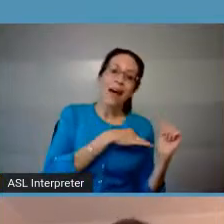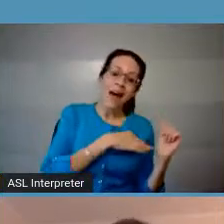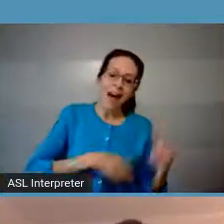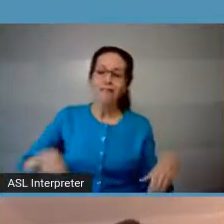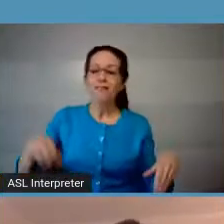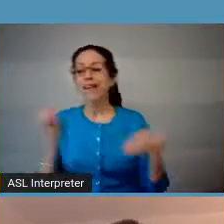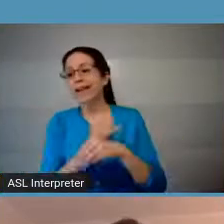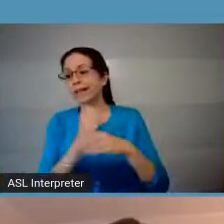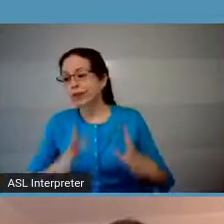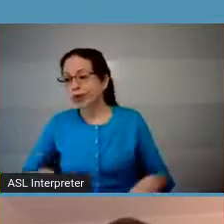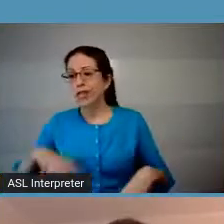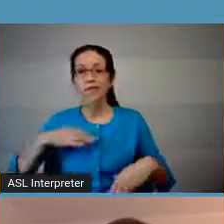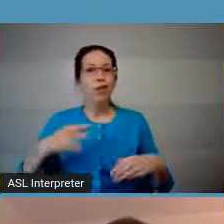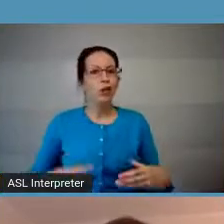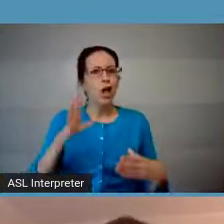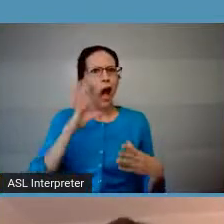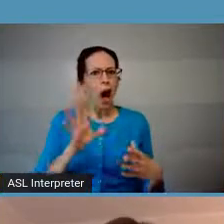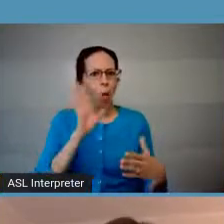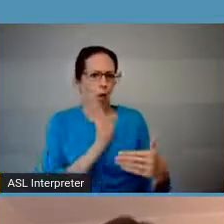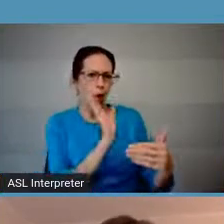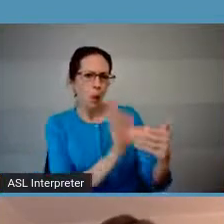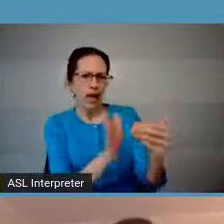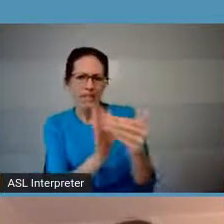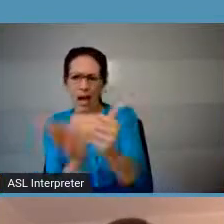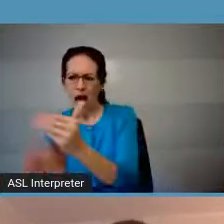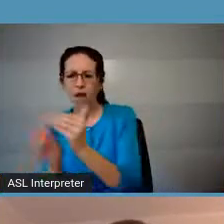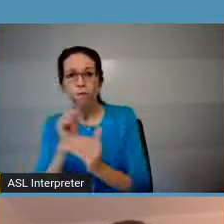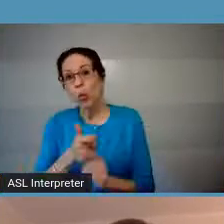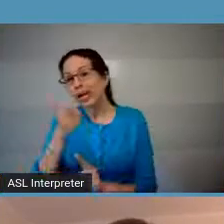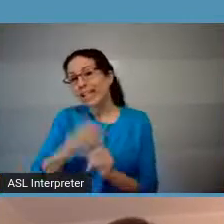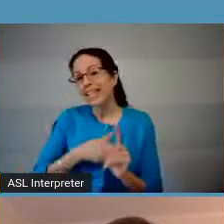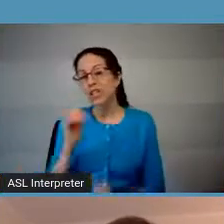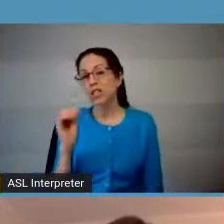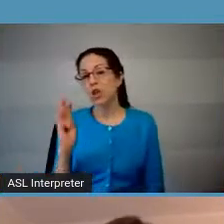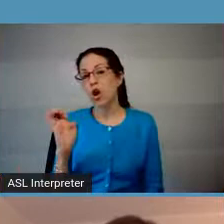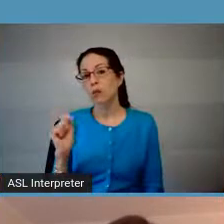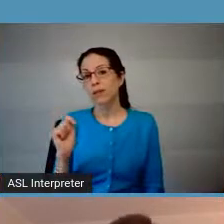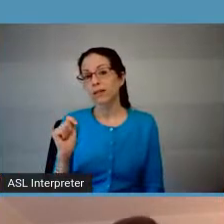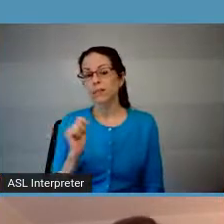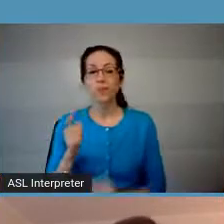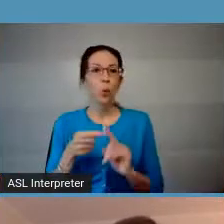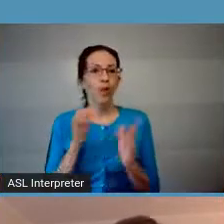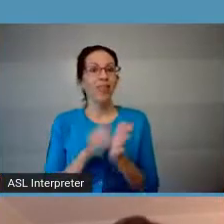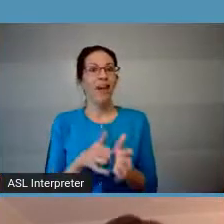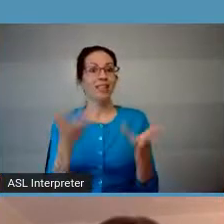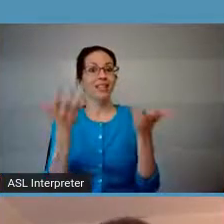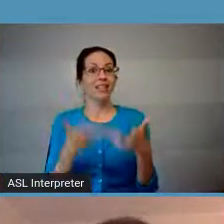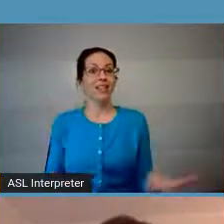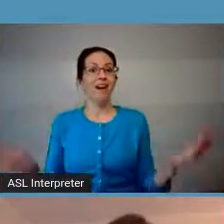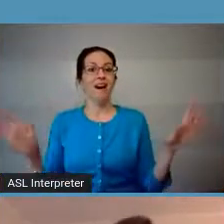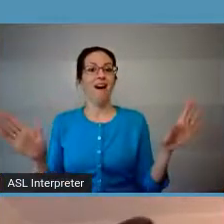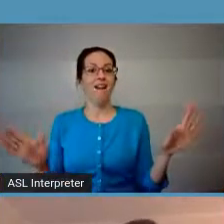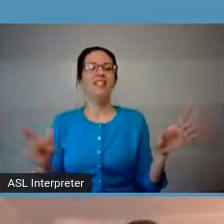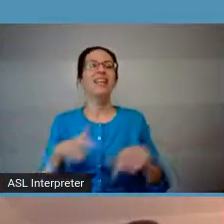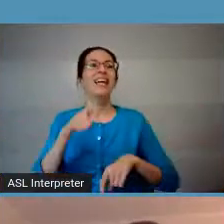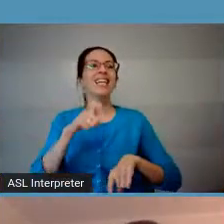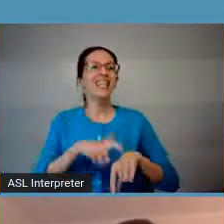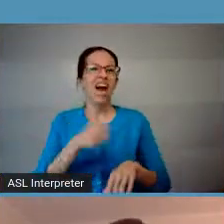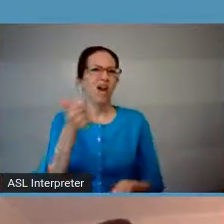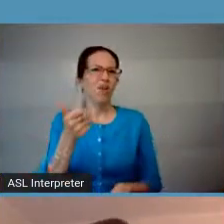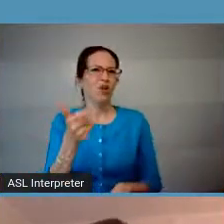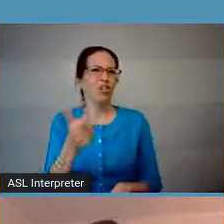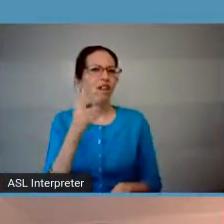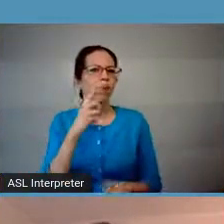you actually going to get this done for each object? Once you have that sketched out, time yourself doing it. Start